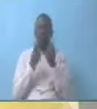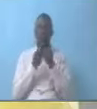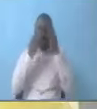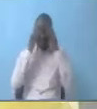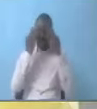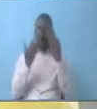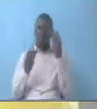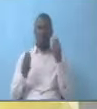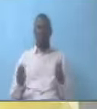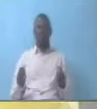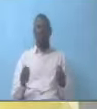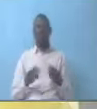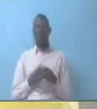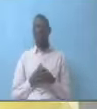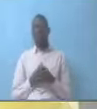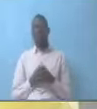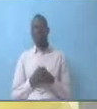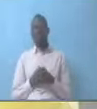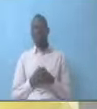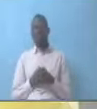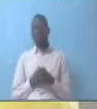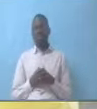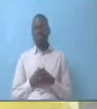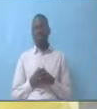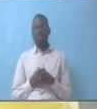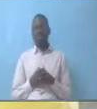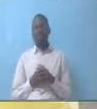happened. The events of November